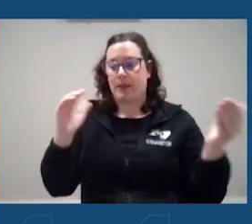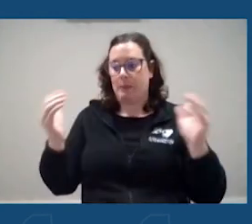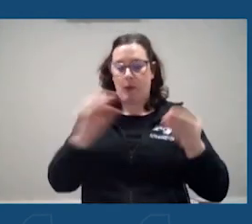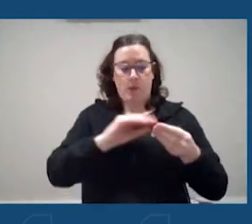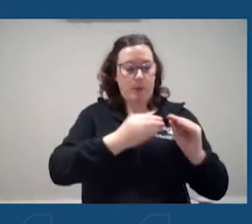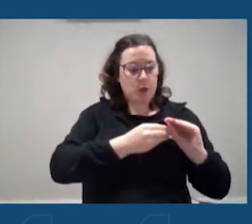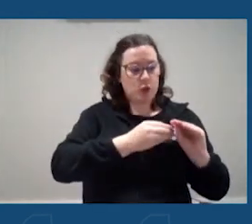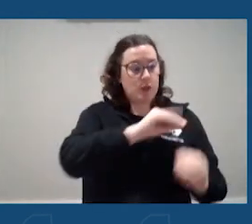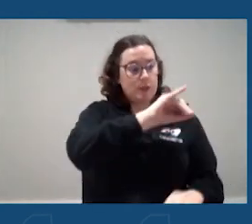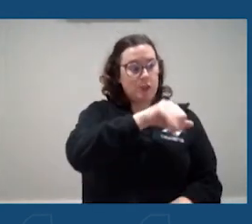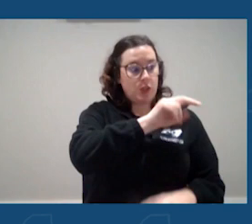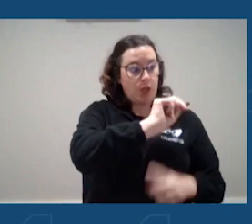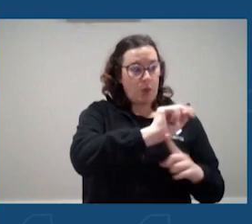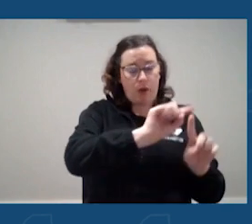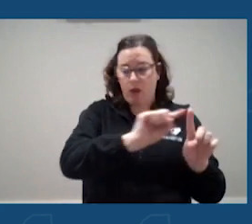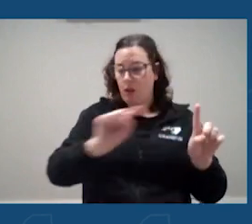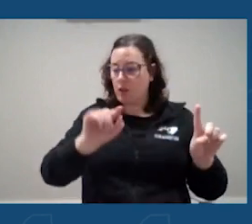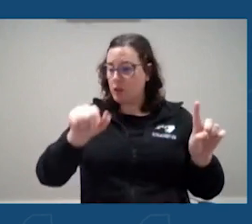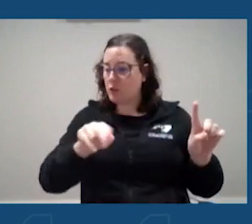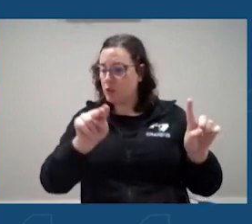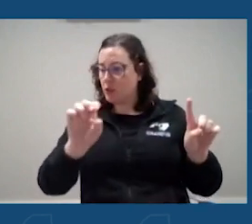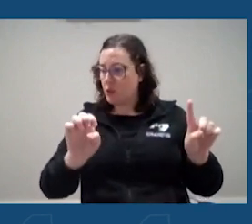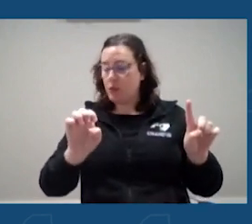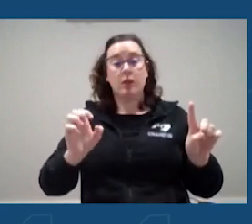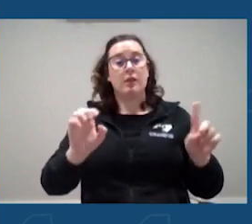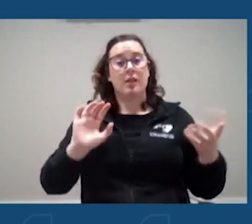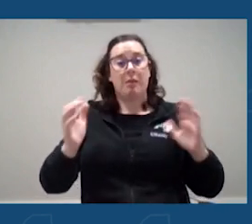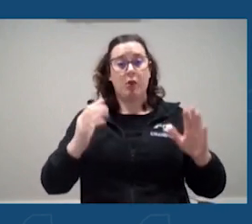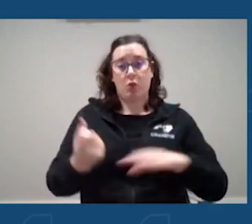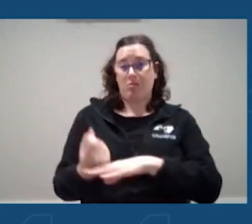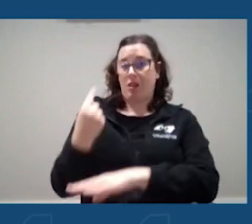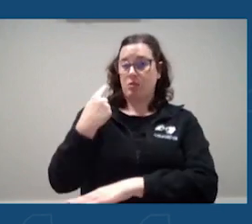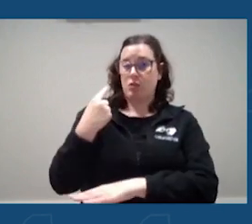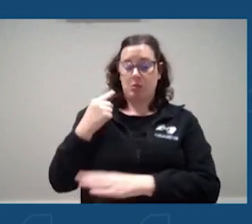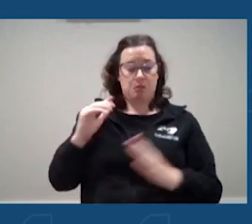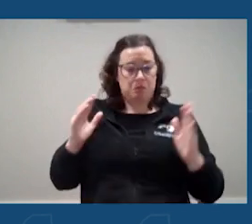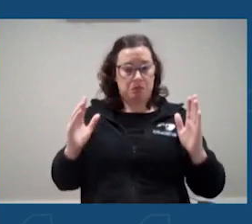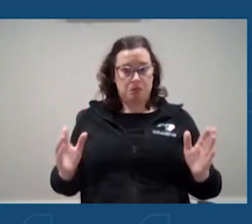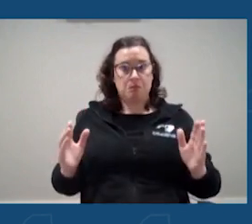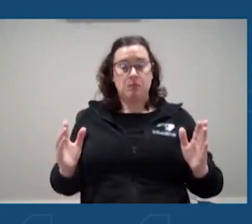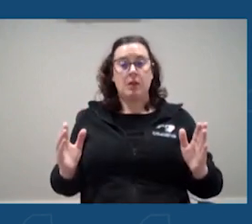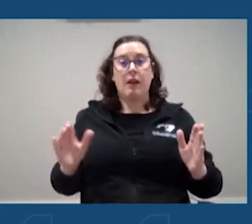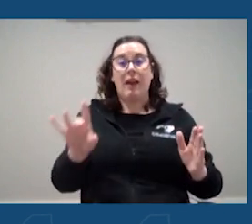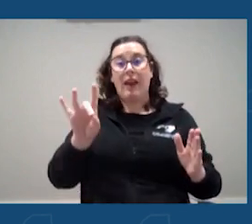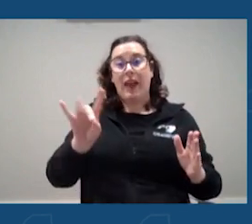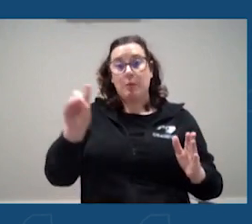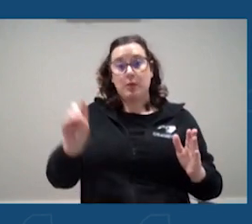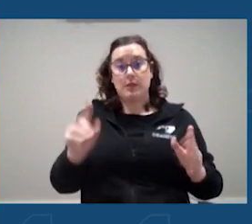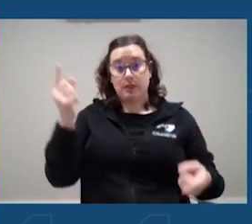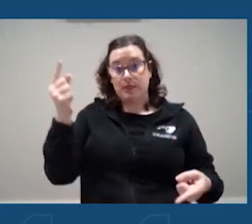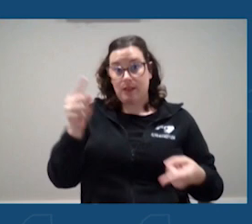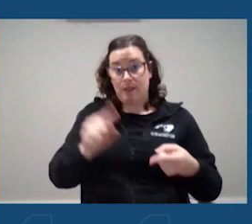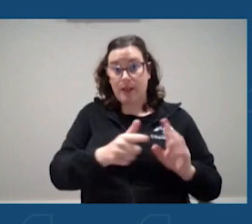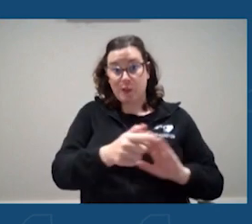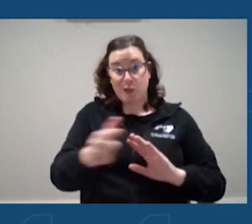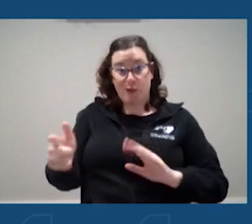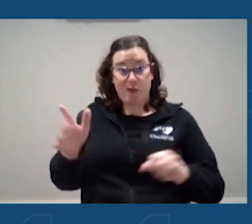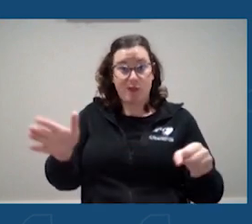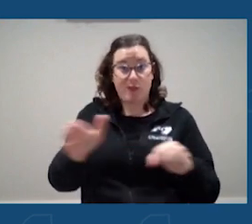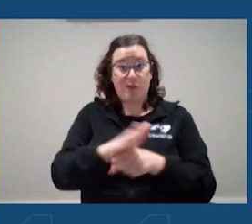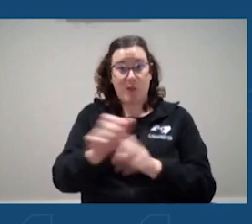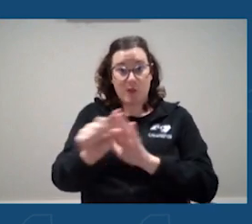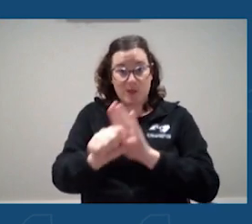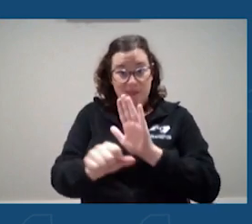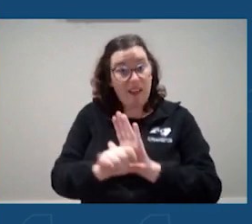June this year from last year, we have an 8% decline in shootings across the state, 8%